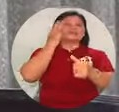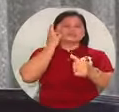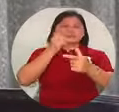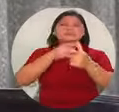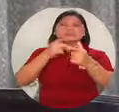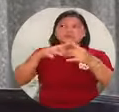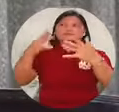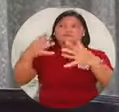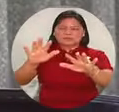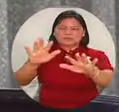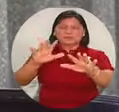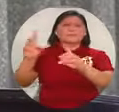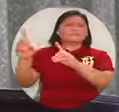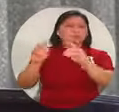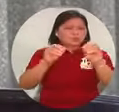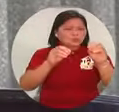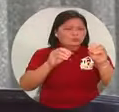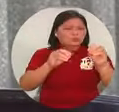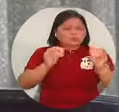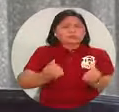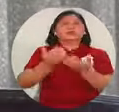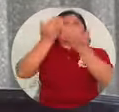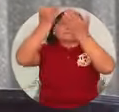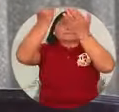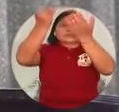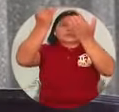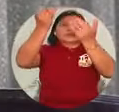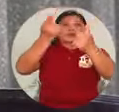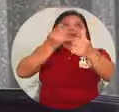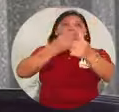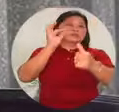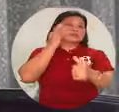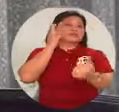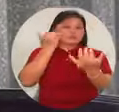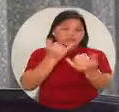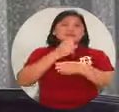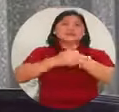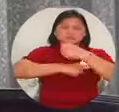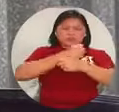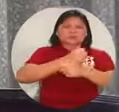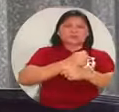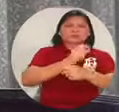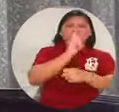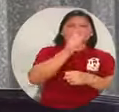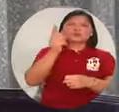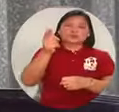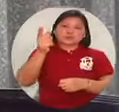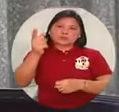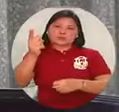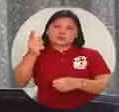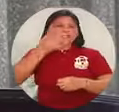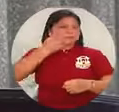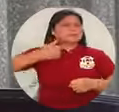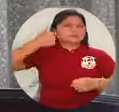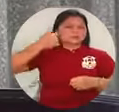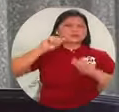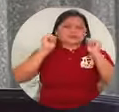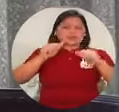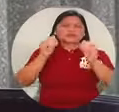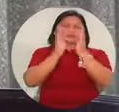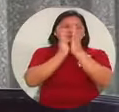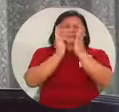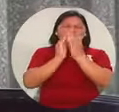finish it. And we'll do it and commit our first fruit this year to the best we can. Let's pray. Heavenly